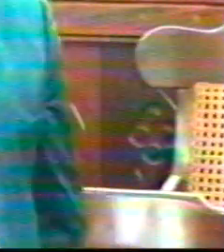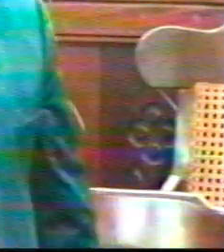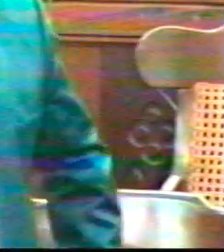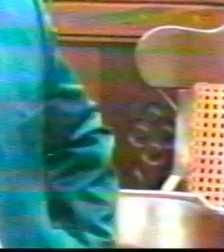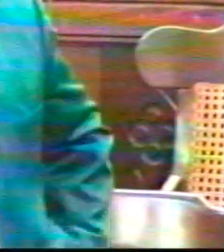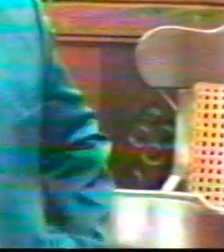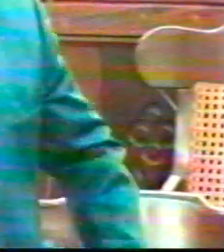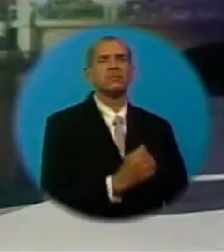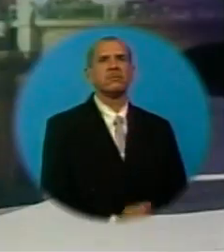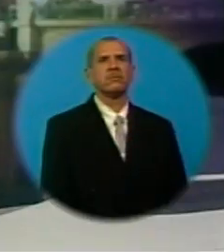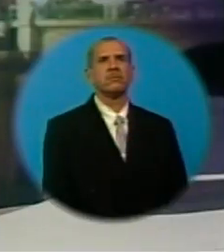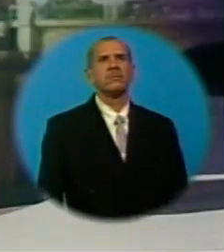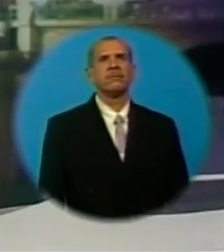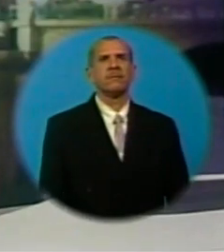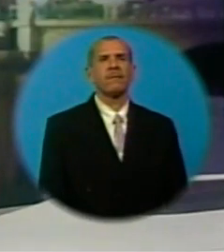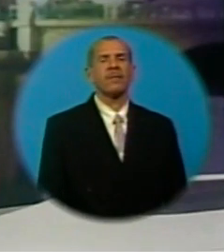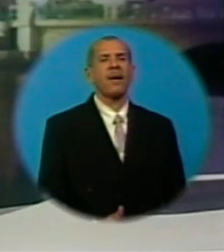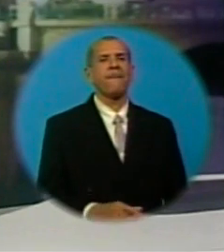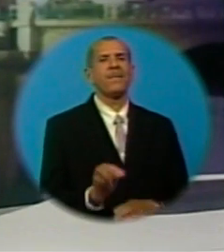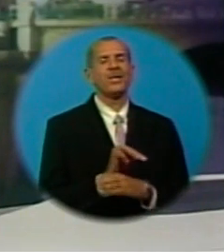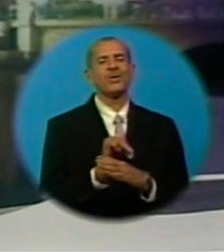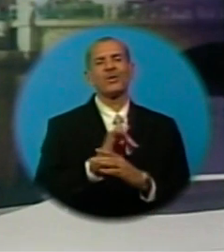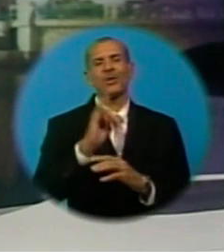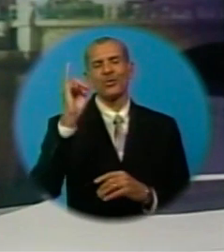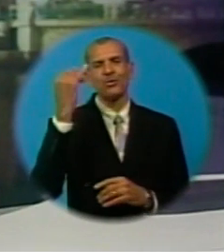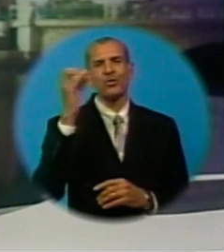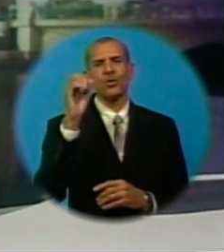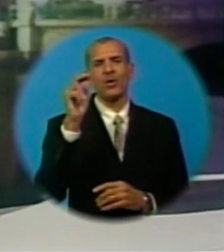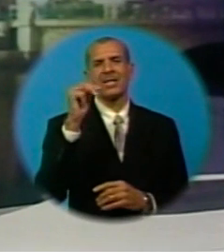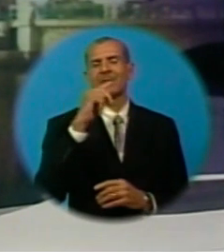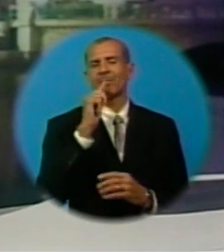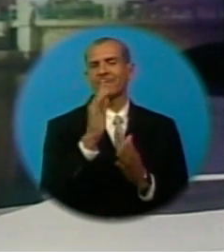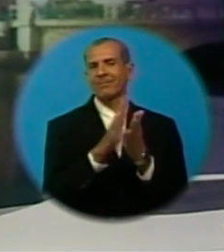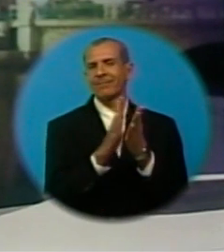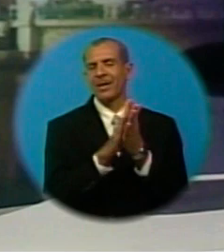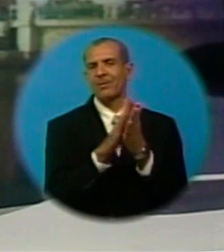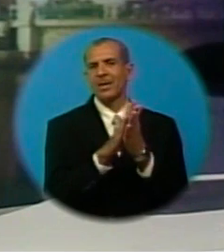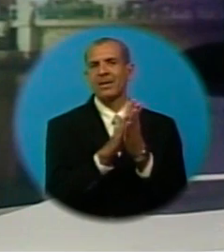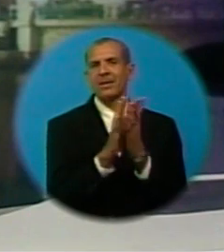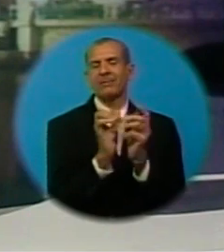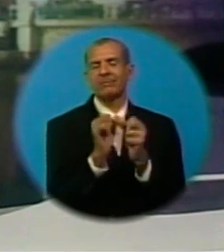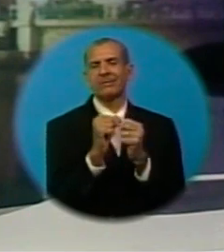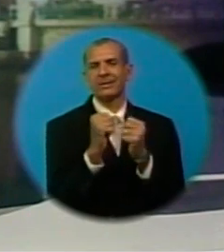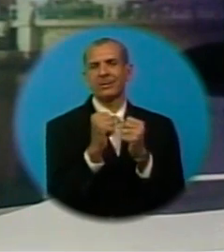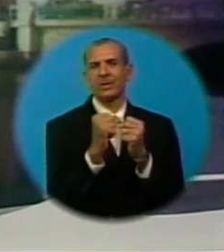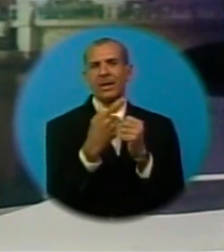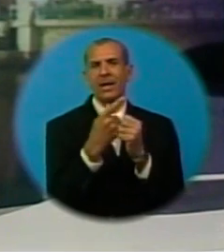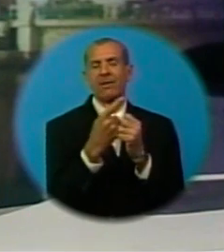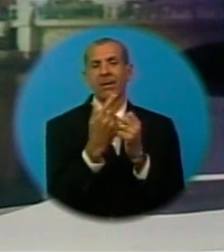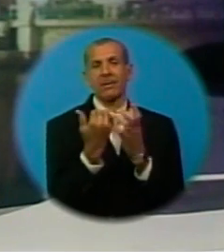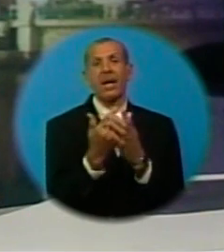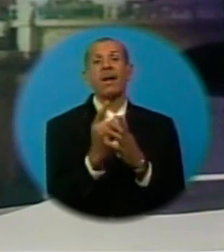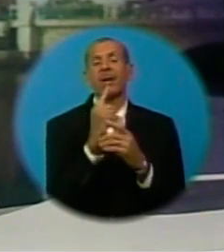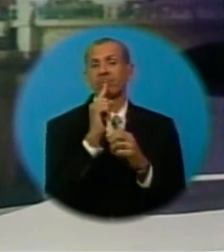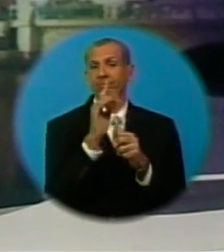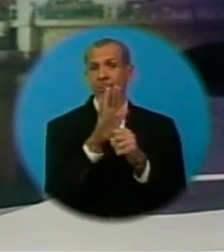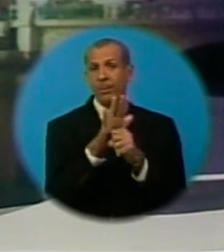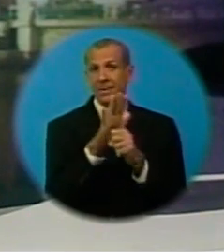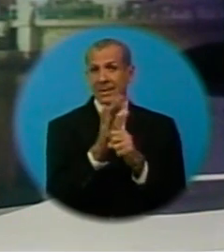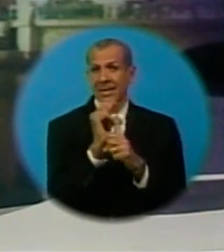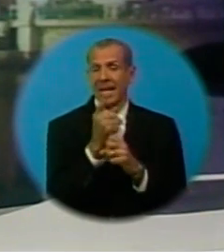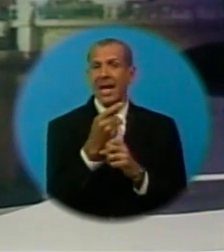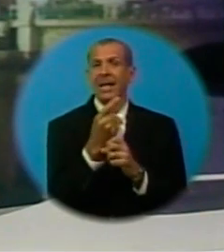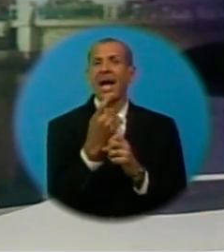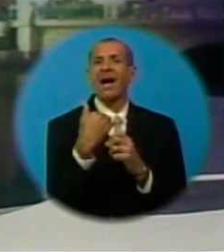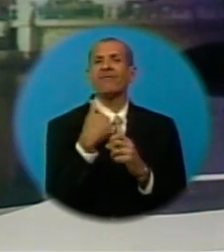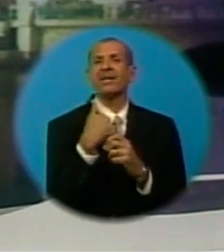239 posts. Minister Jones lauded the union's leadership for the firm stance taken at times. He, however, reassured them that